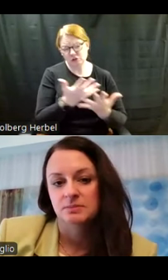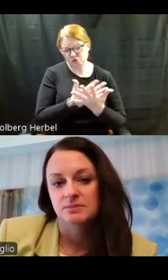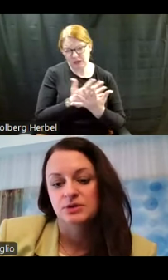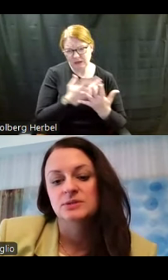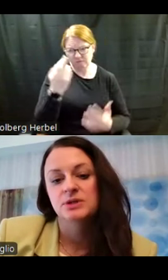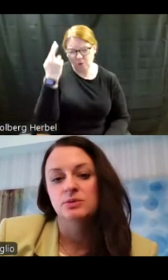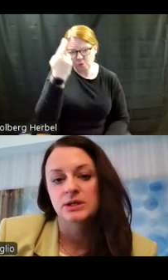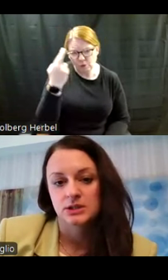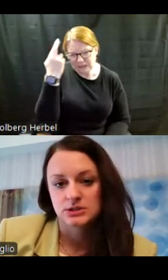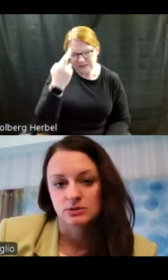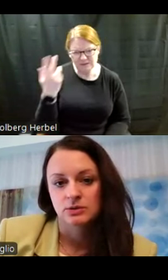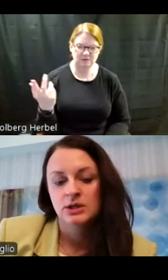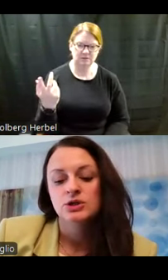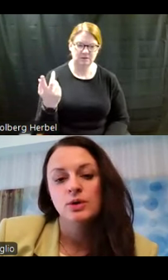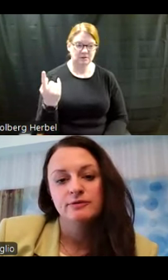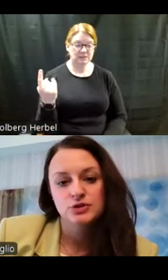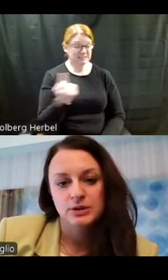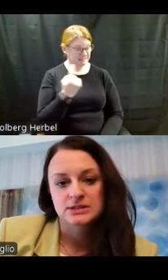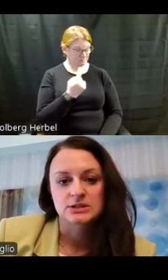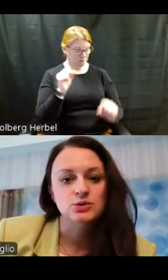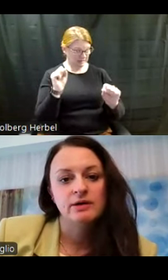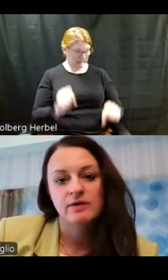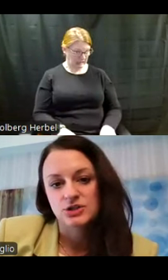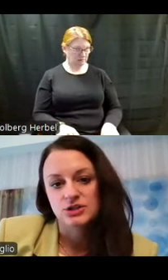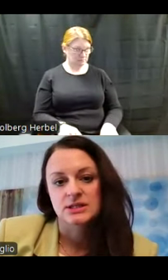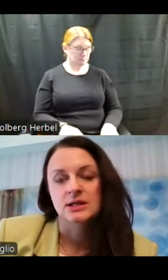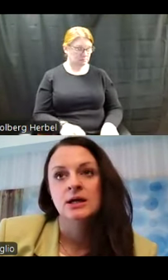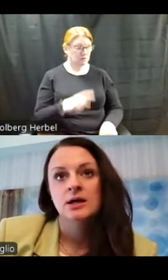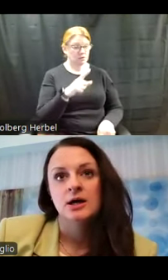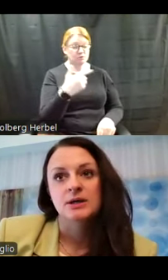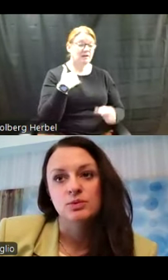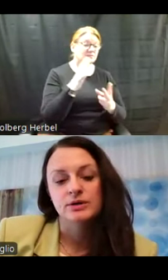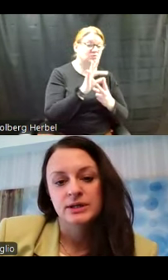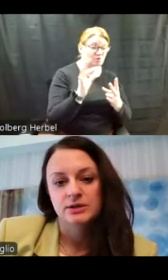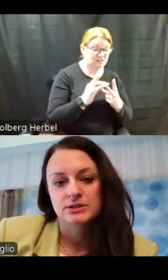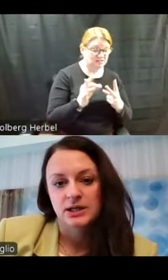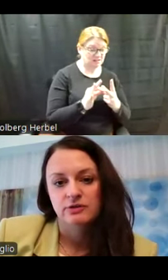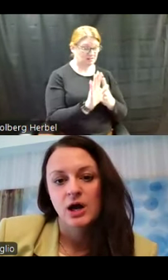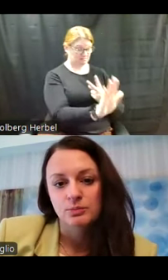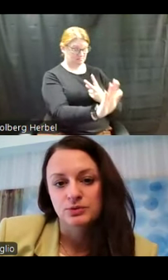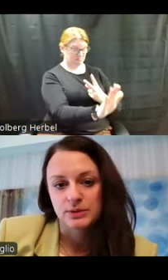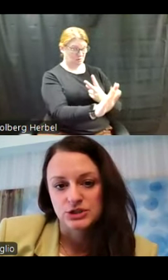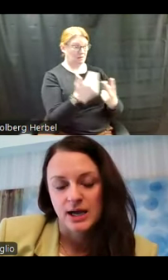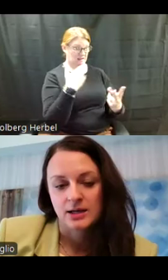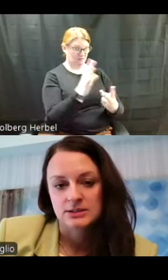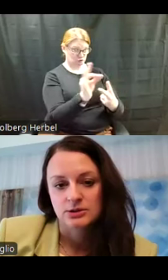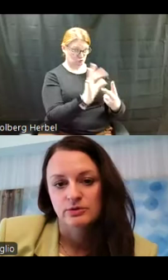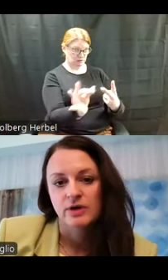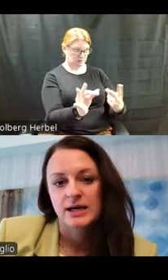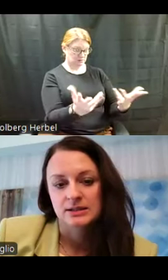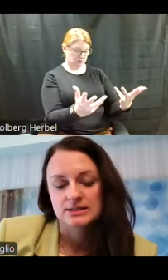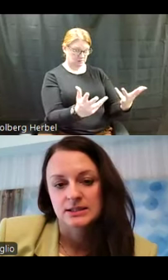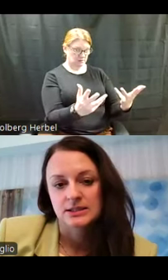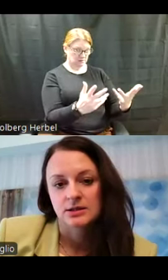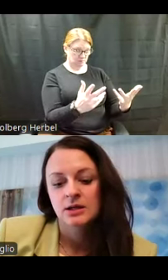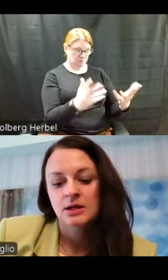there's something that we can do. You have choices, you have agency, and we're here to kind of help you reach that. And so